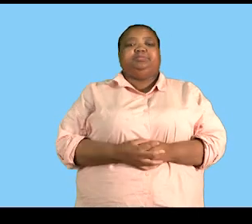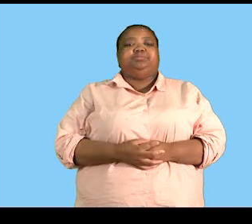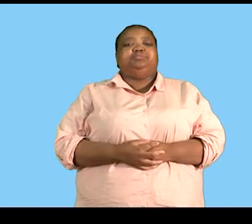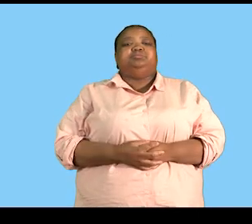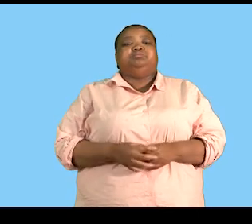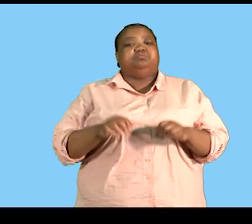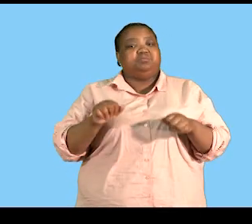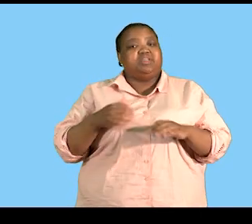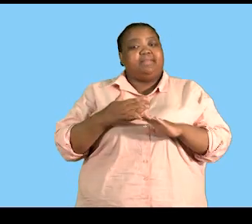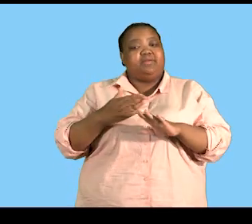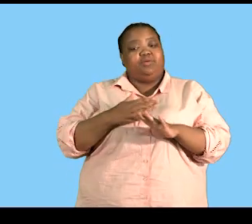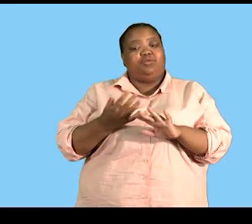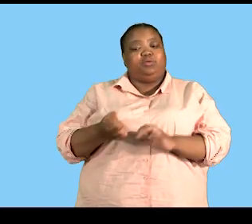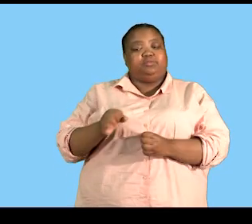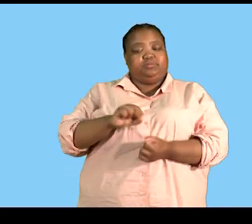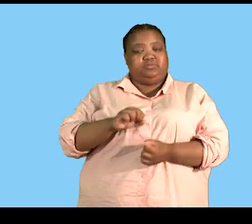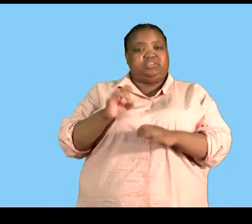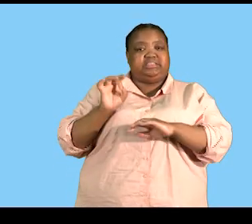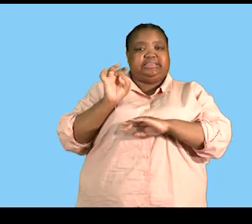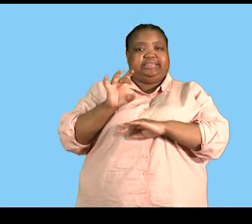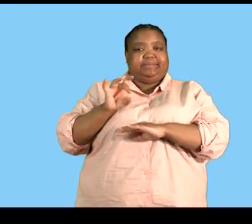will give you some tips on the exam.